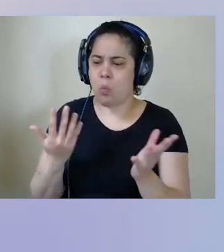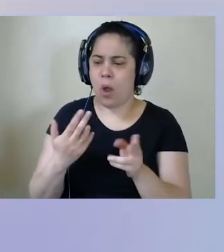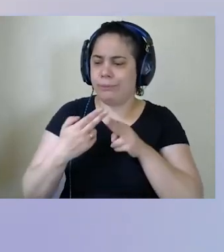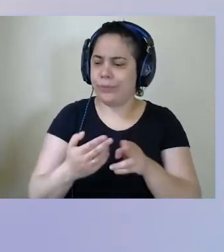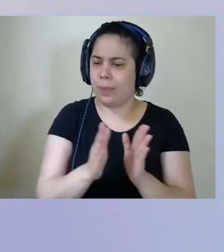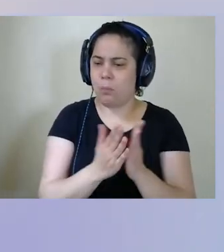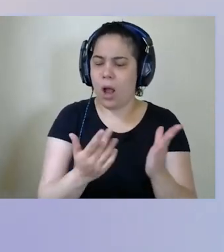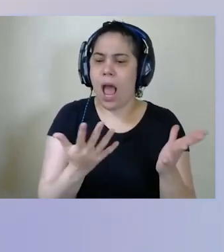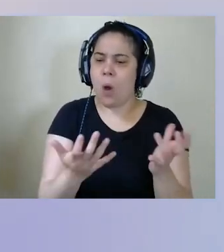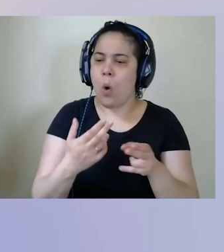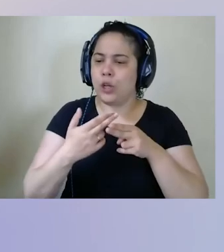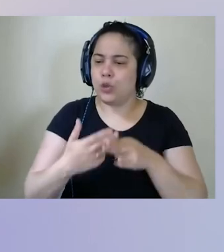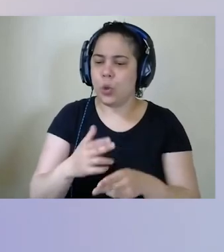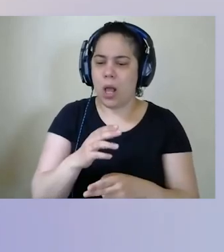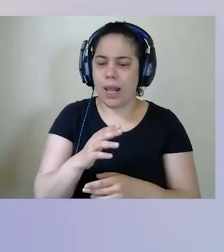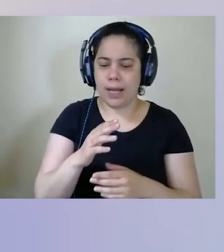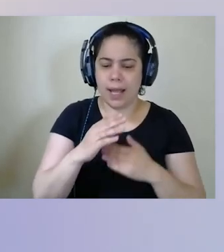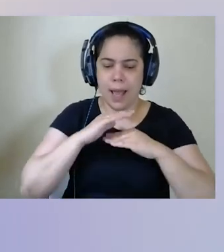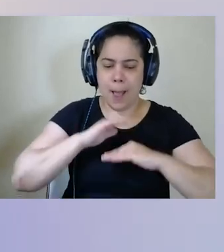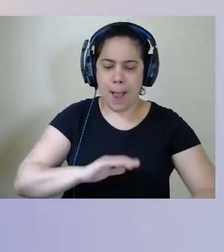Fear-Driven Brain. And then